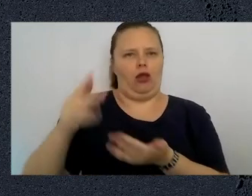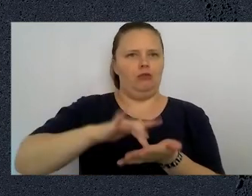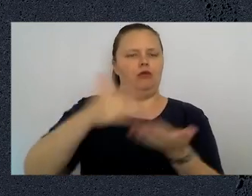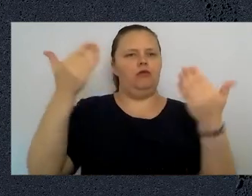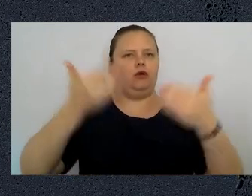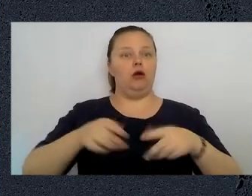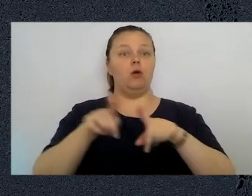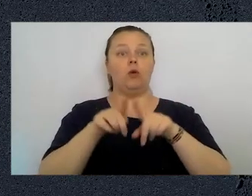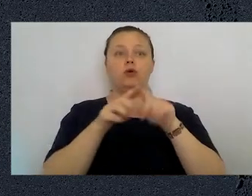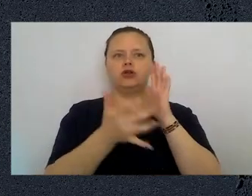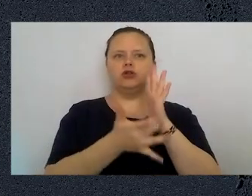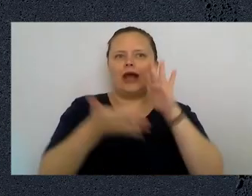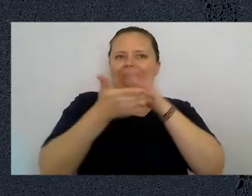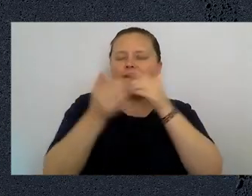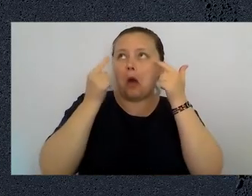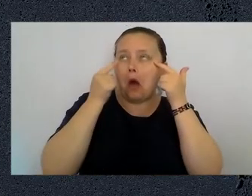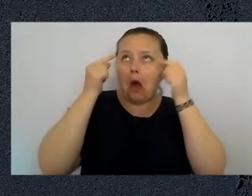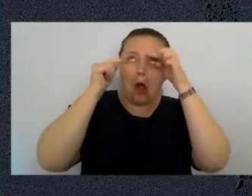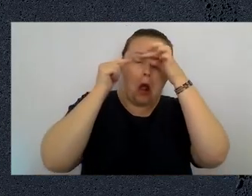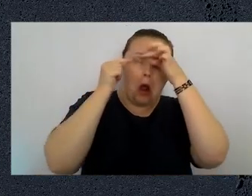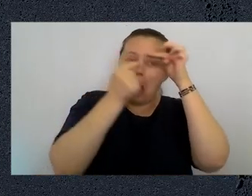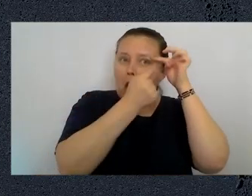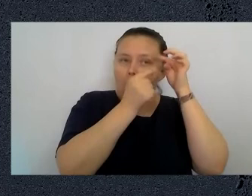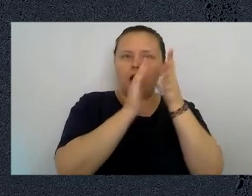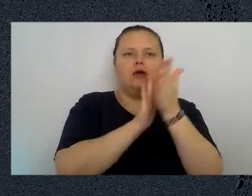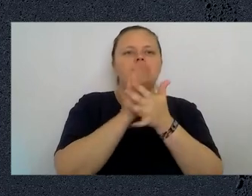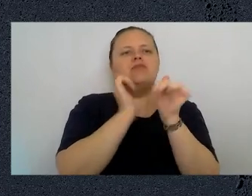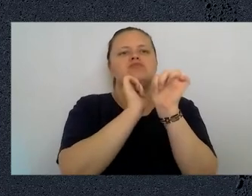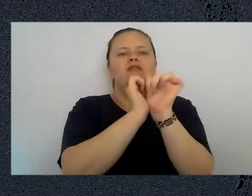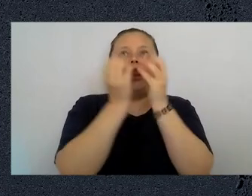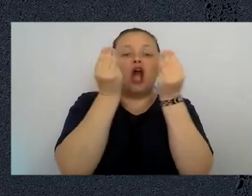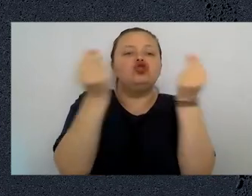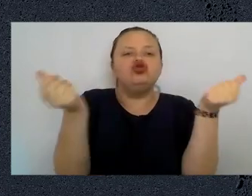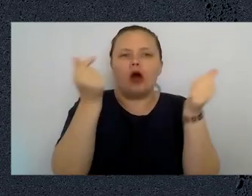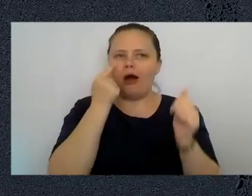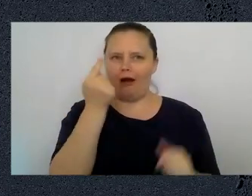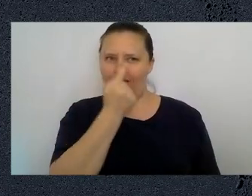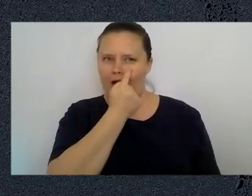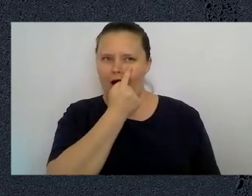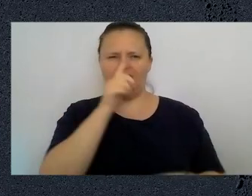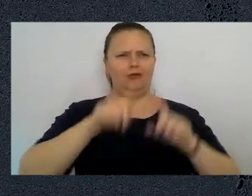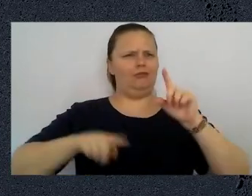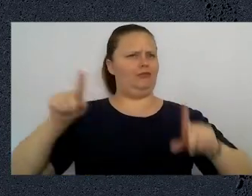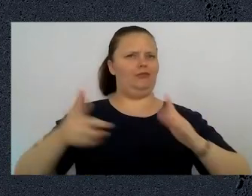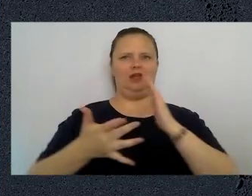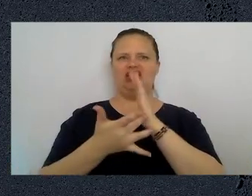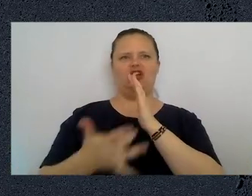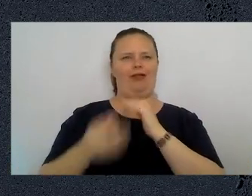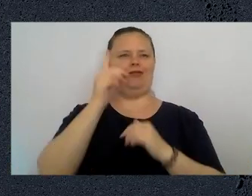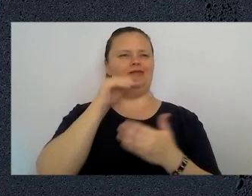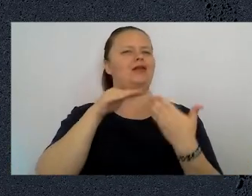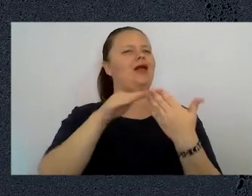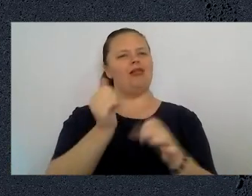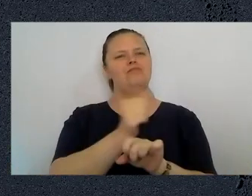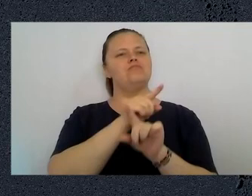under your eye to, you know, prevent or alleviate the symptoms of dry eye disease. So just a variety of technologies which can, you know, just help you make better